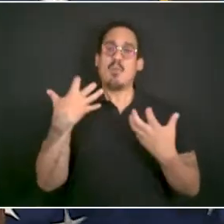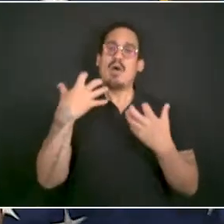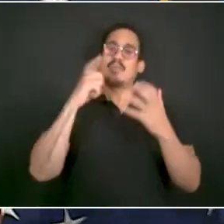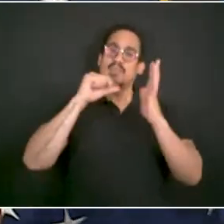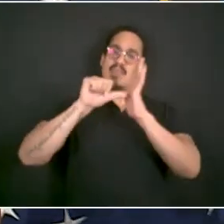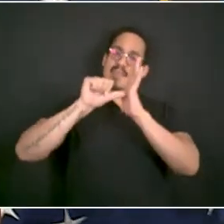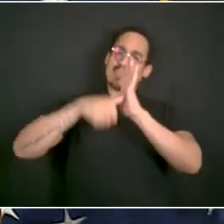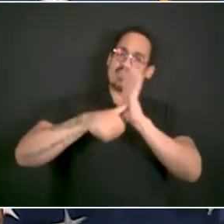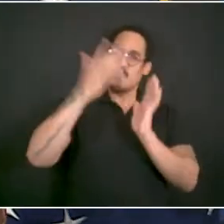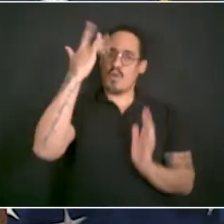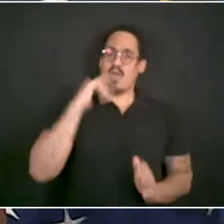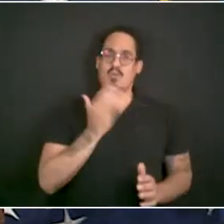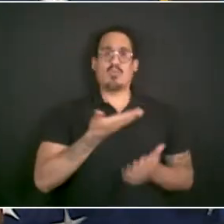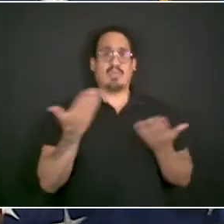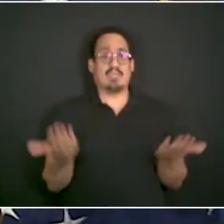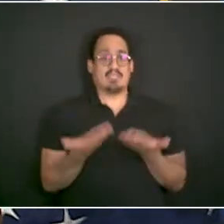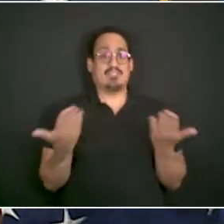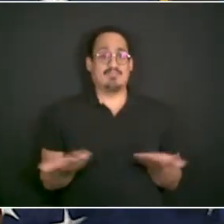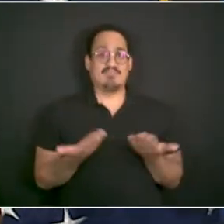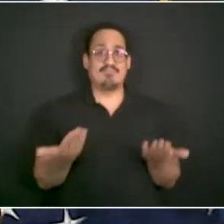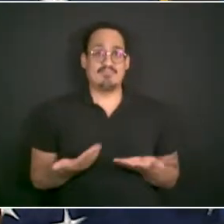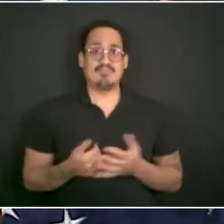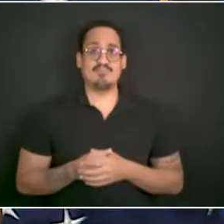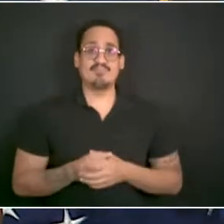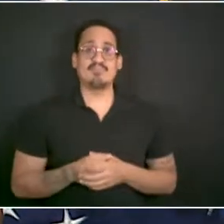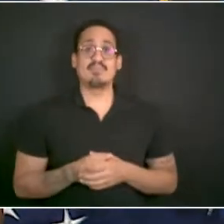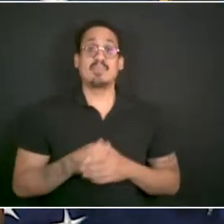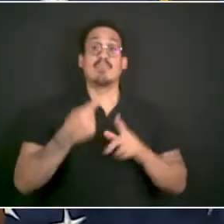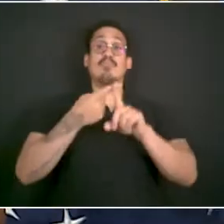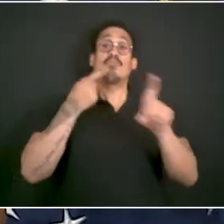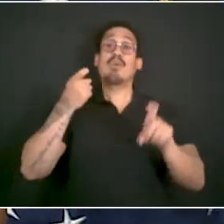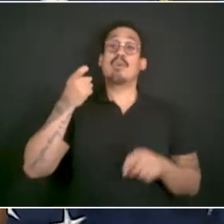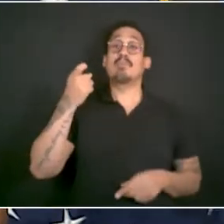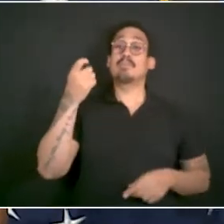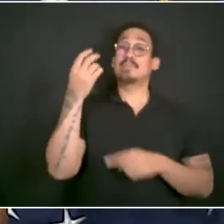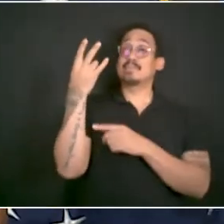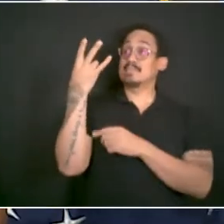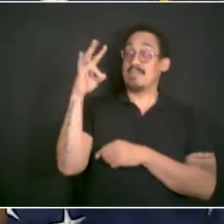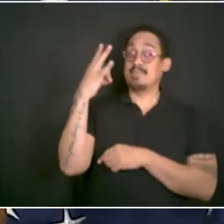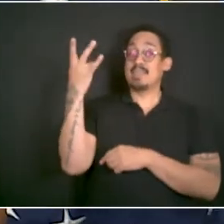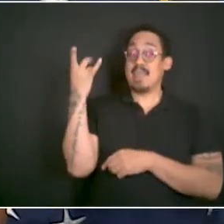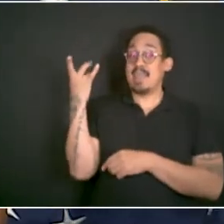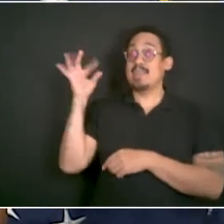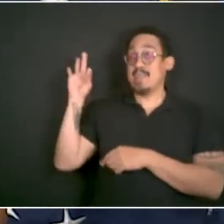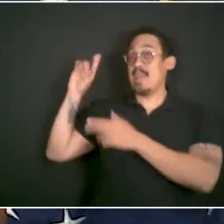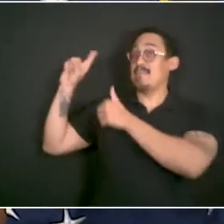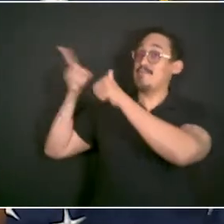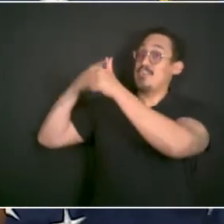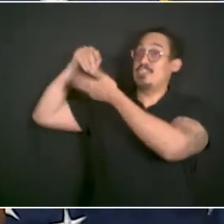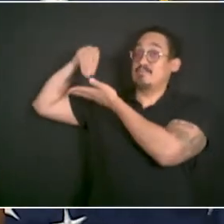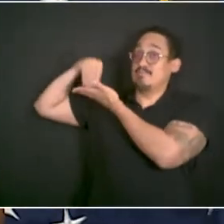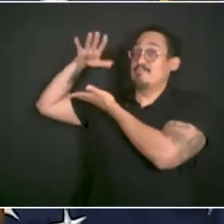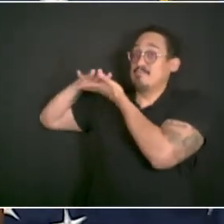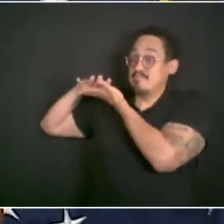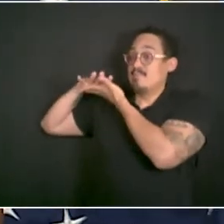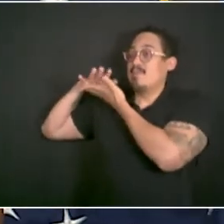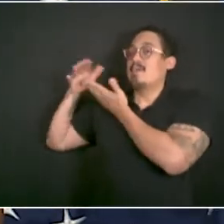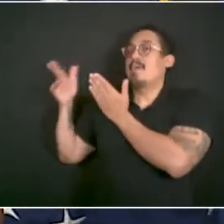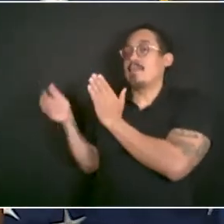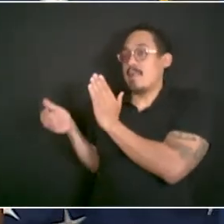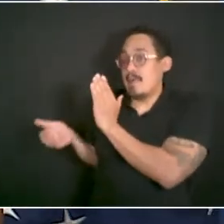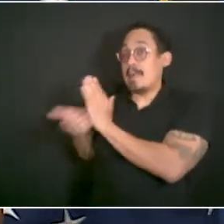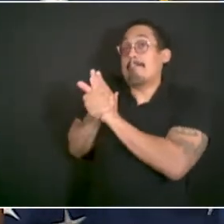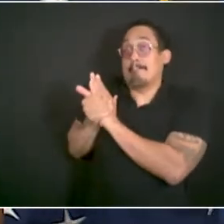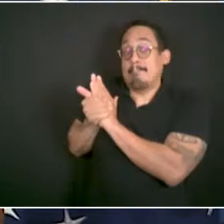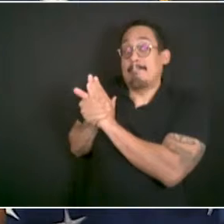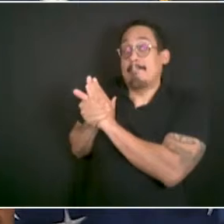the Oath of Enlistment. 1789, they first wrote it. They did a small modification in 1960. I do solemnly swear